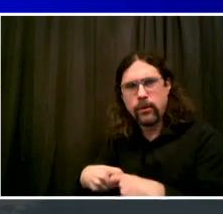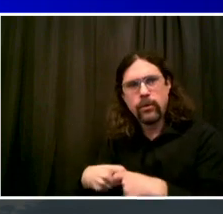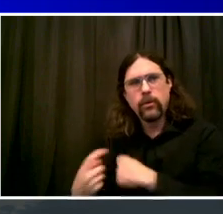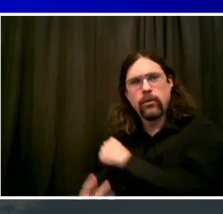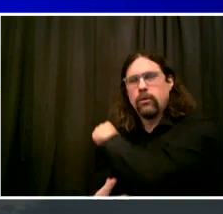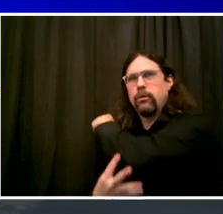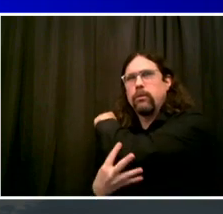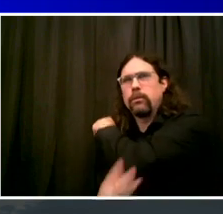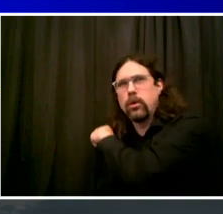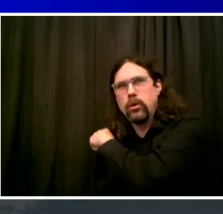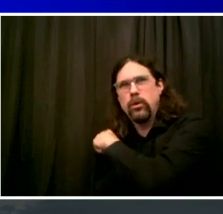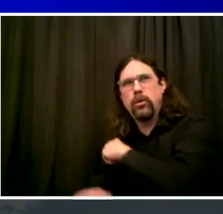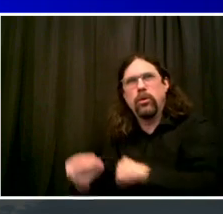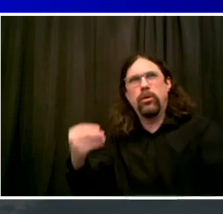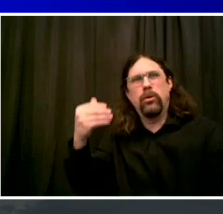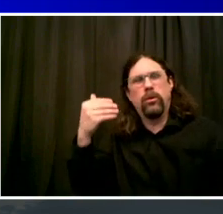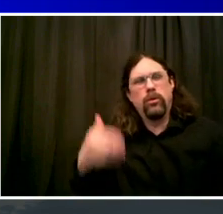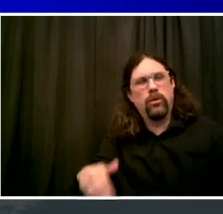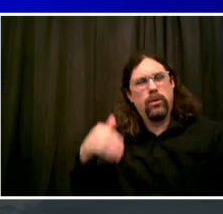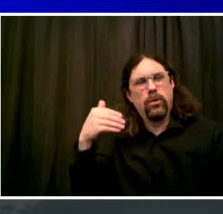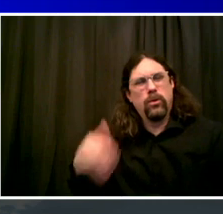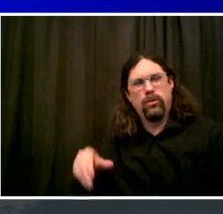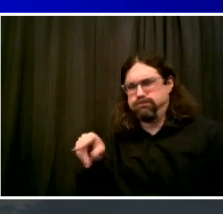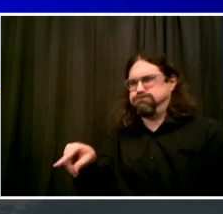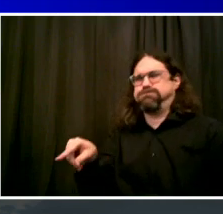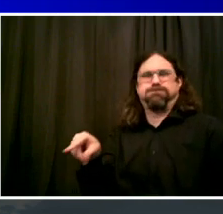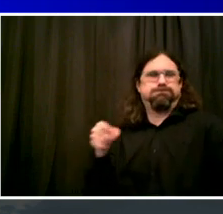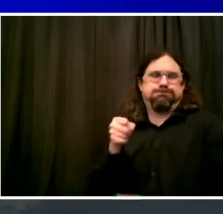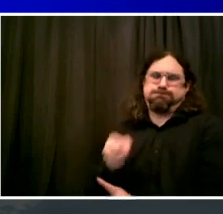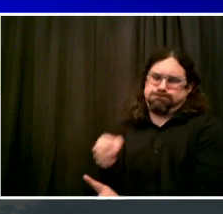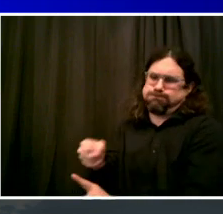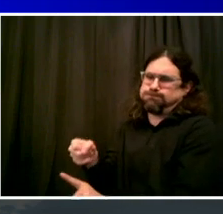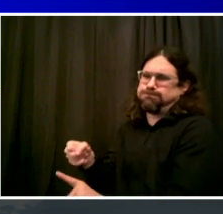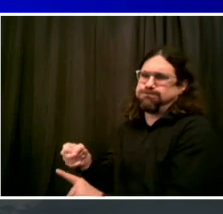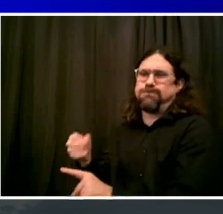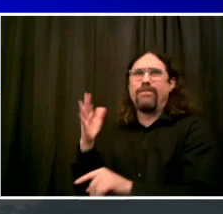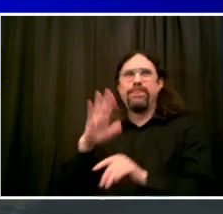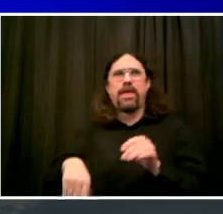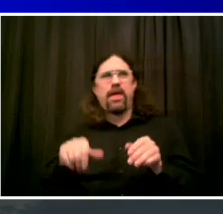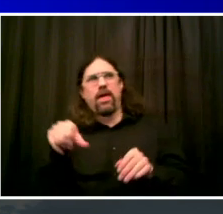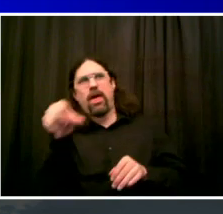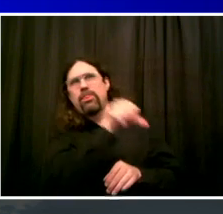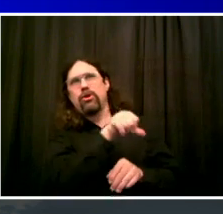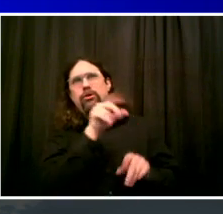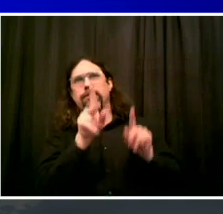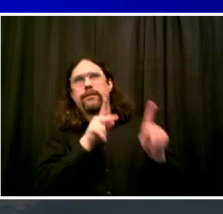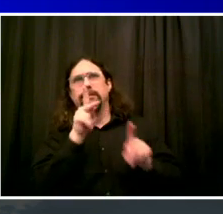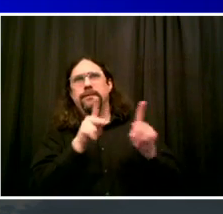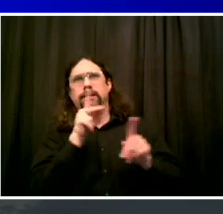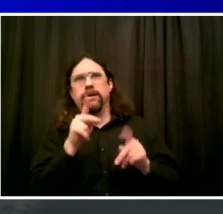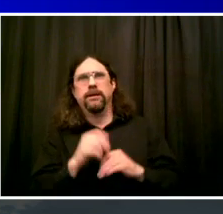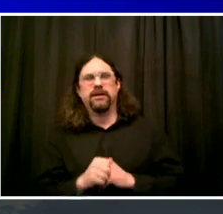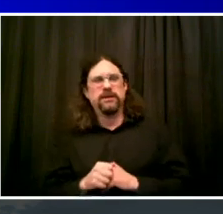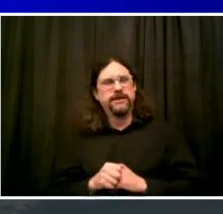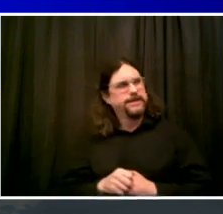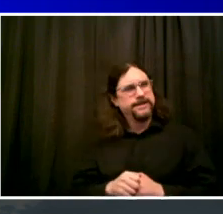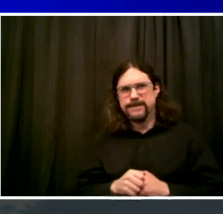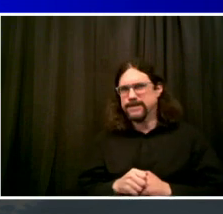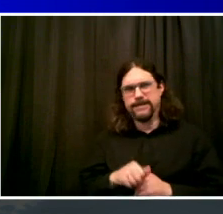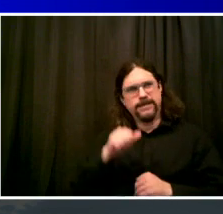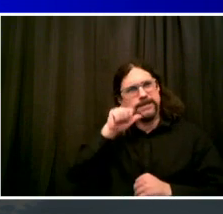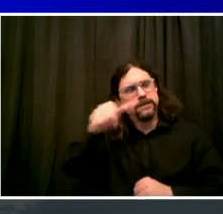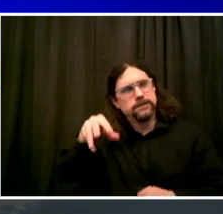way it was, but better, fairer, more inclusive. But right now, there's also crucial work to do to make sure that each and